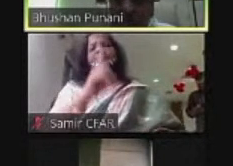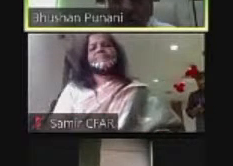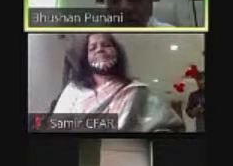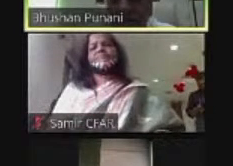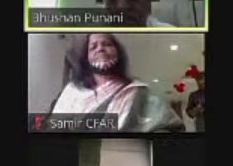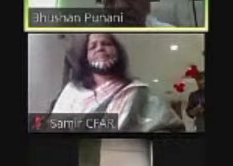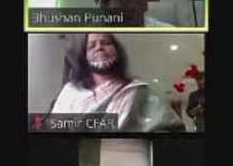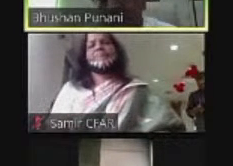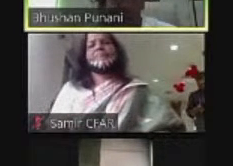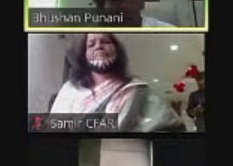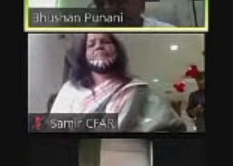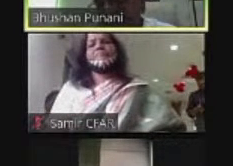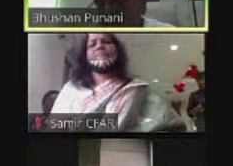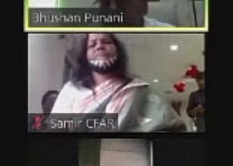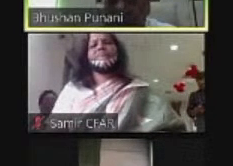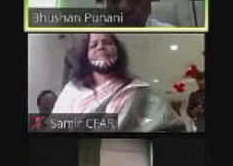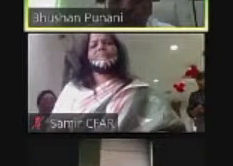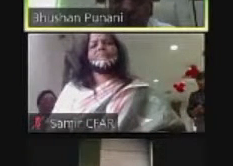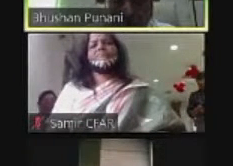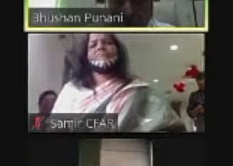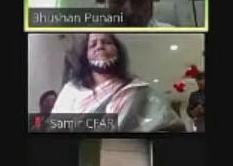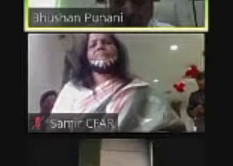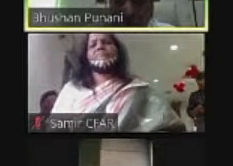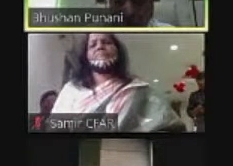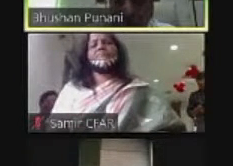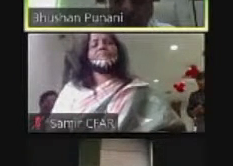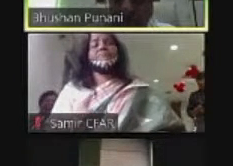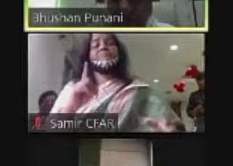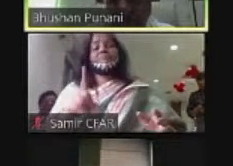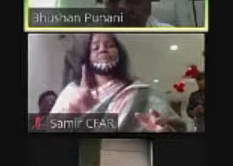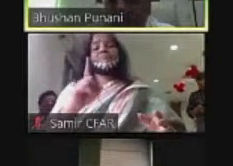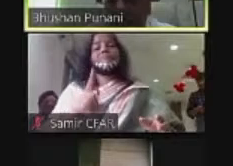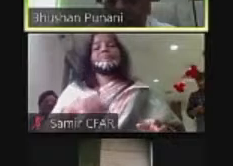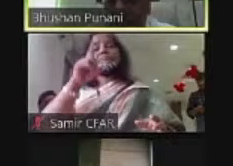if they suffer from disease, the first thing is it's